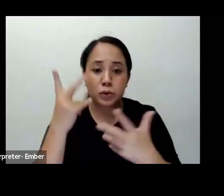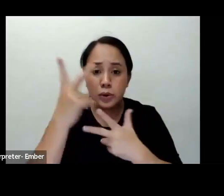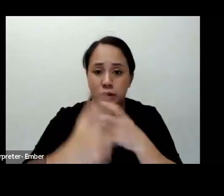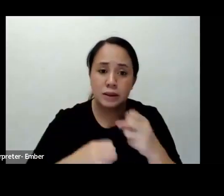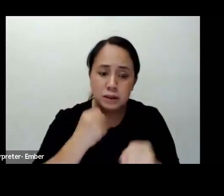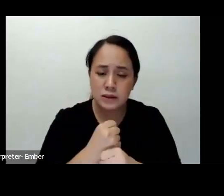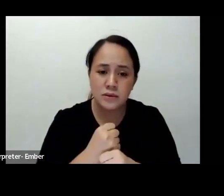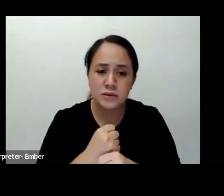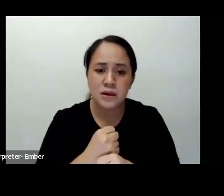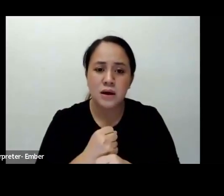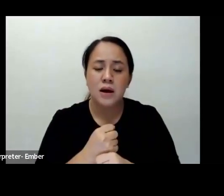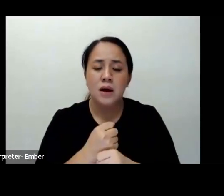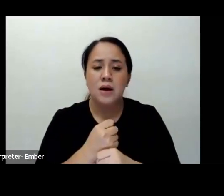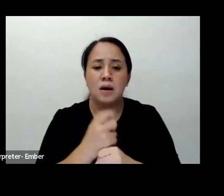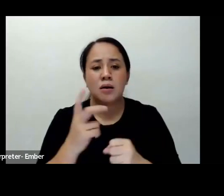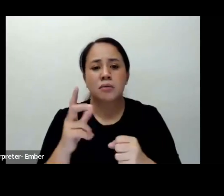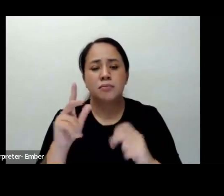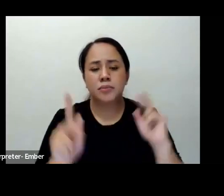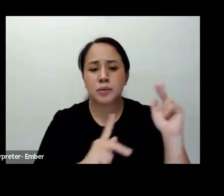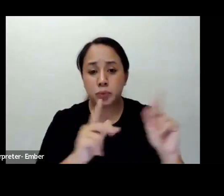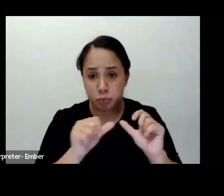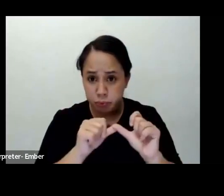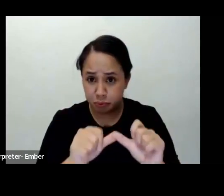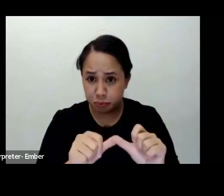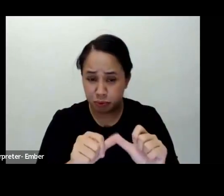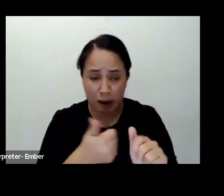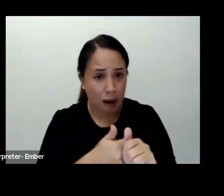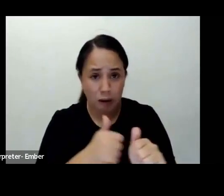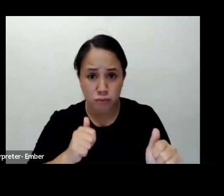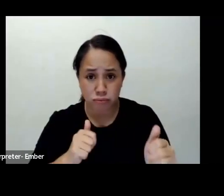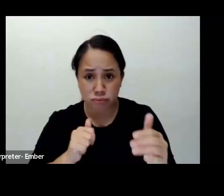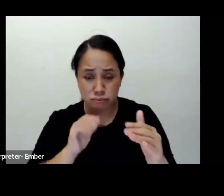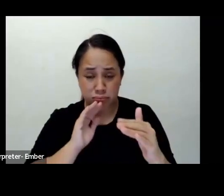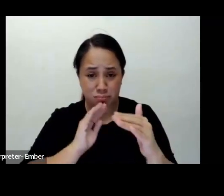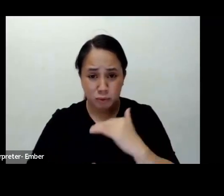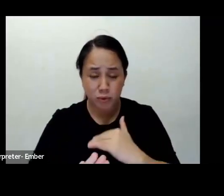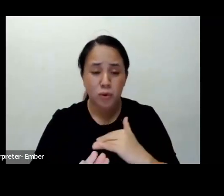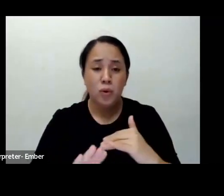will people continue to avoid giving birth, or will there